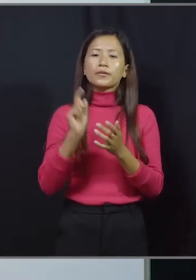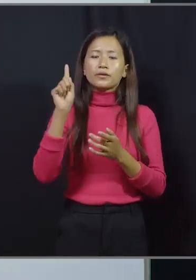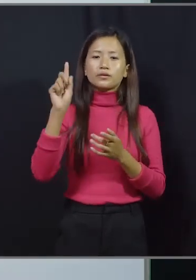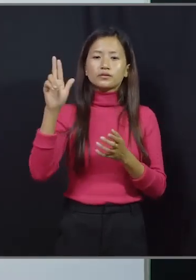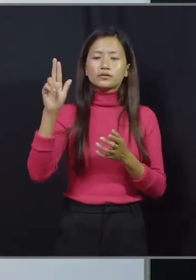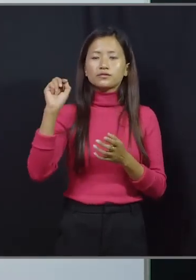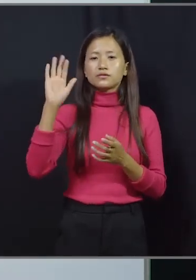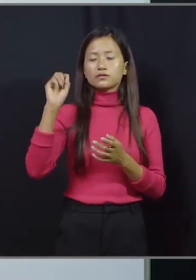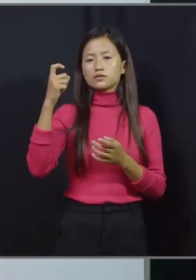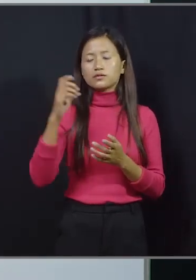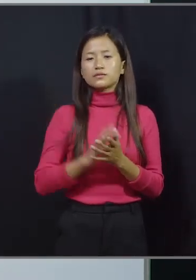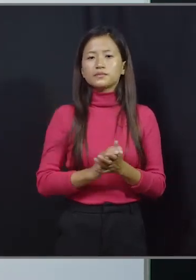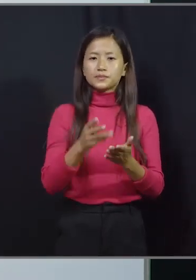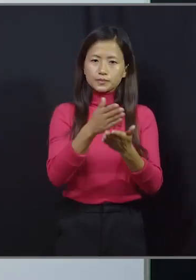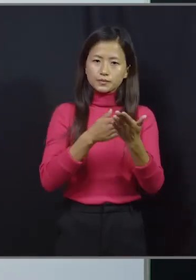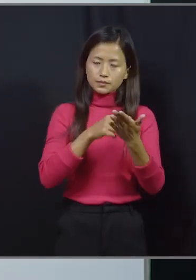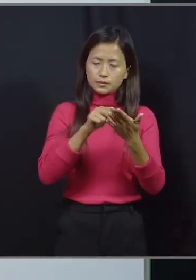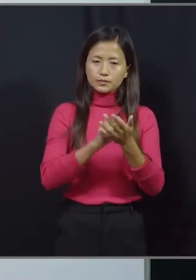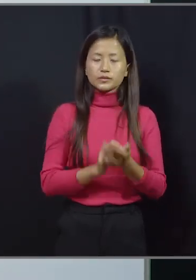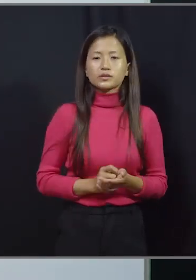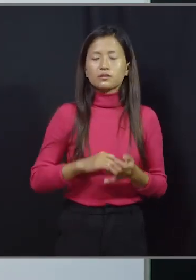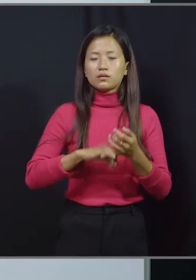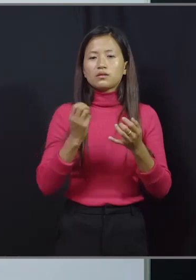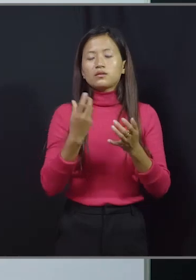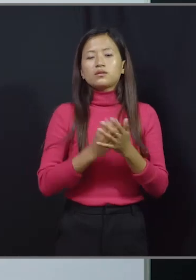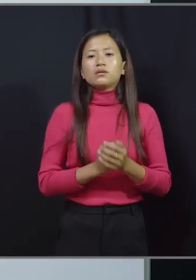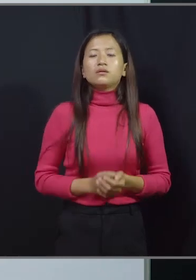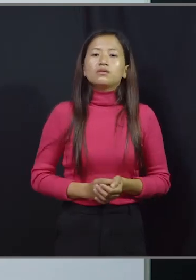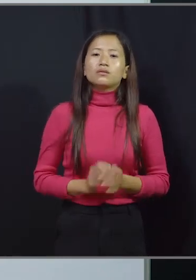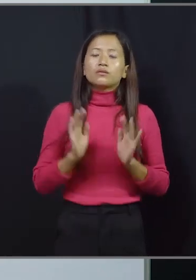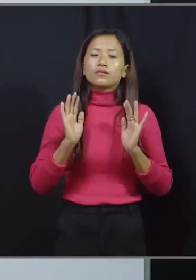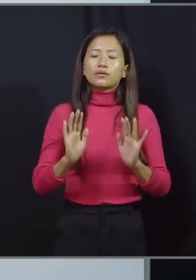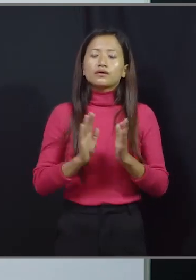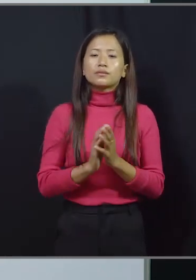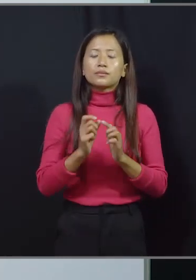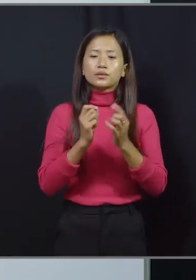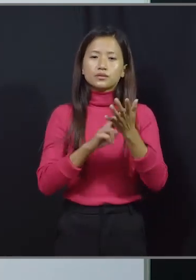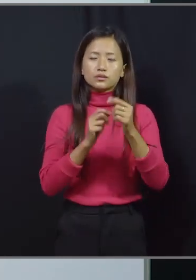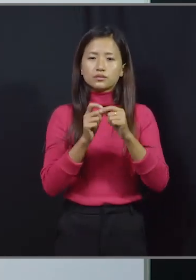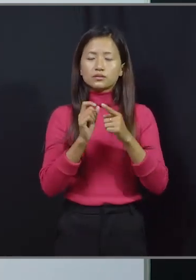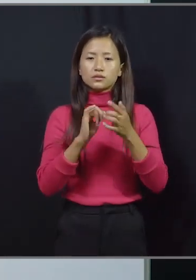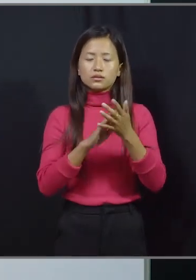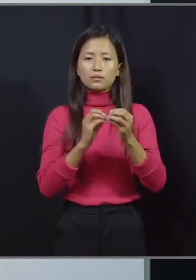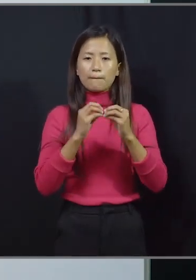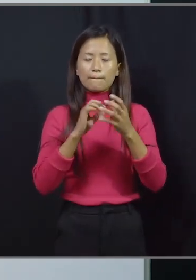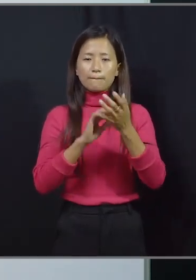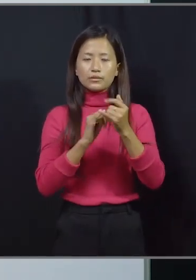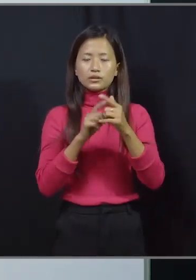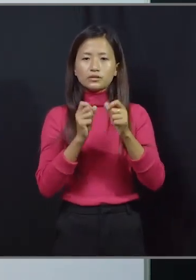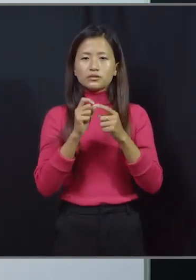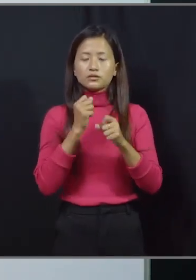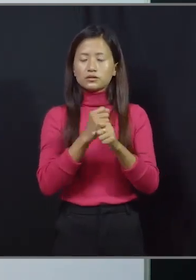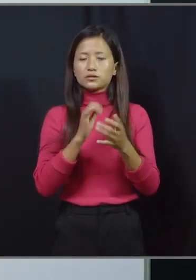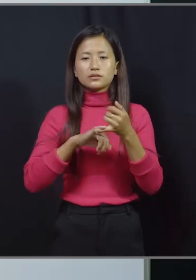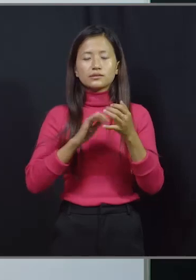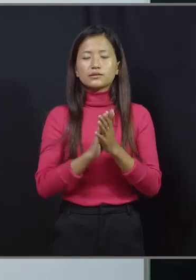1857. And apart from these sources, finally we have bendings. So when we say bendings, if you